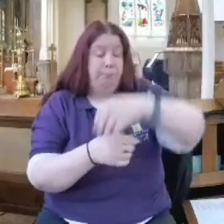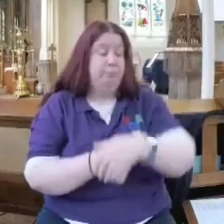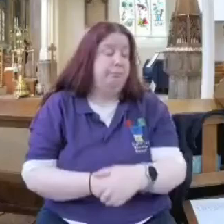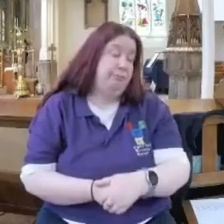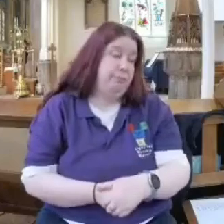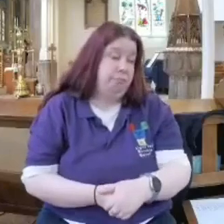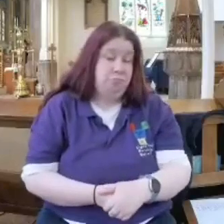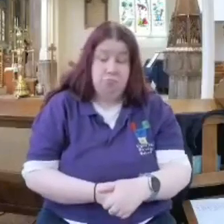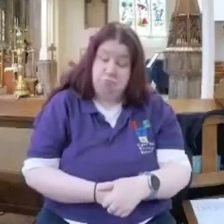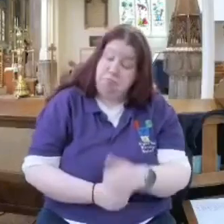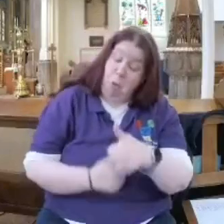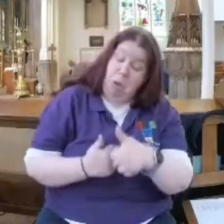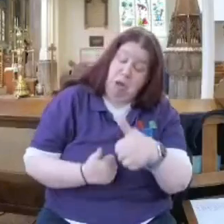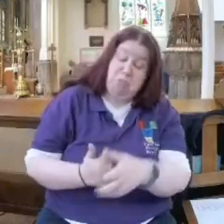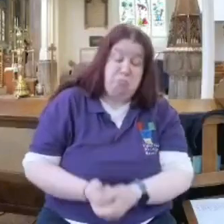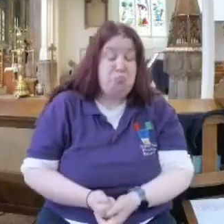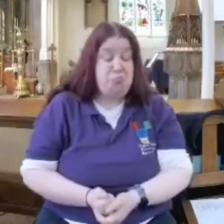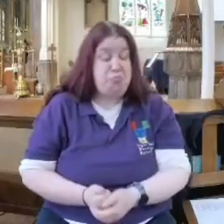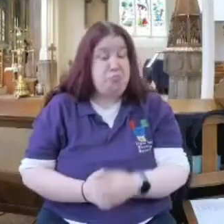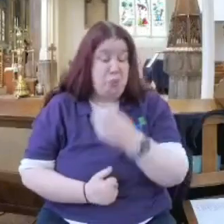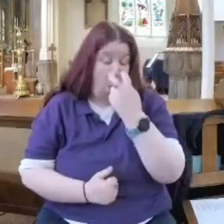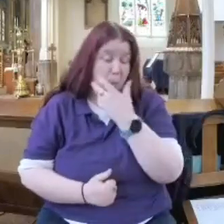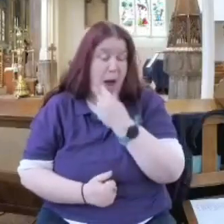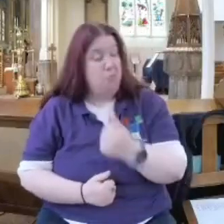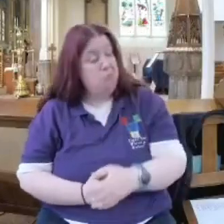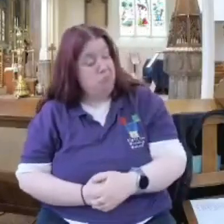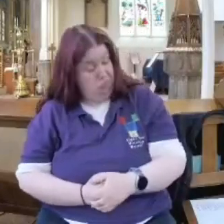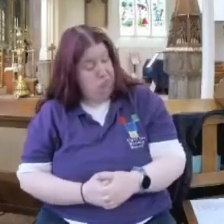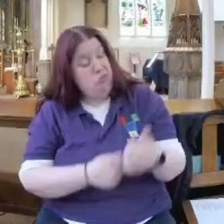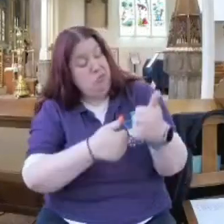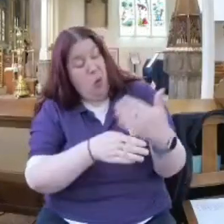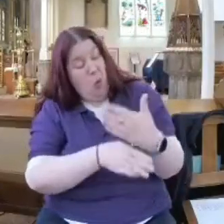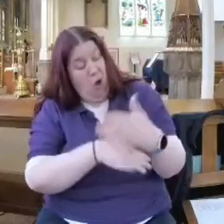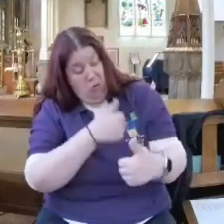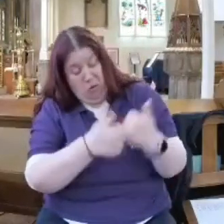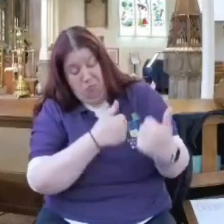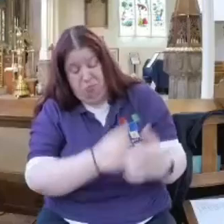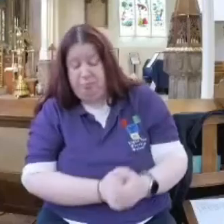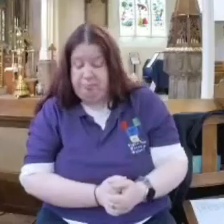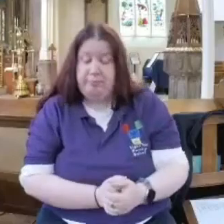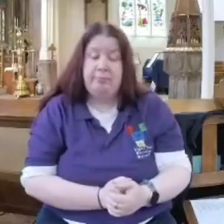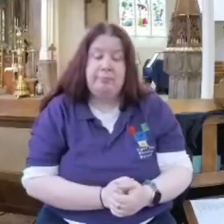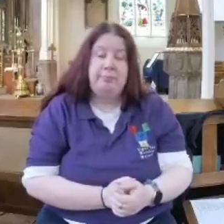says, "Nice one." The old guy says, "Good work."